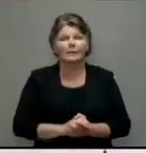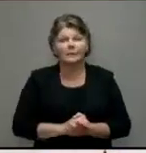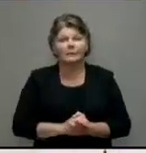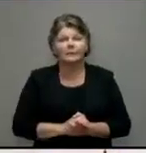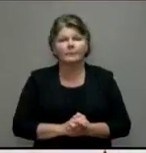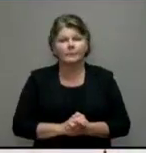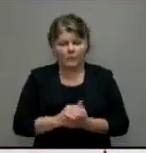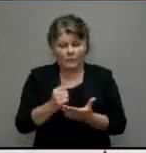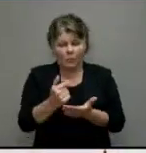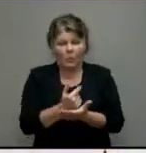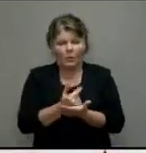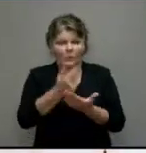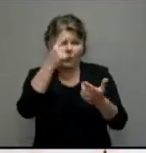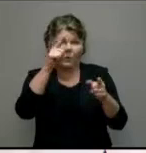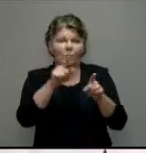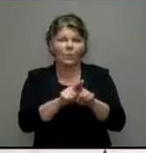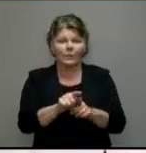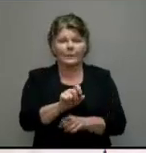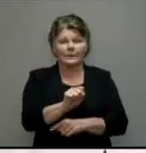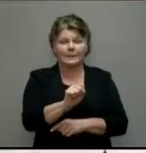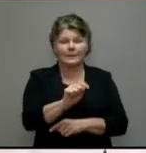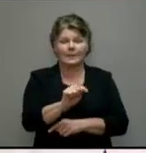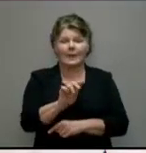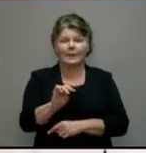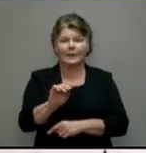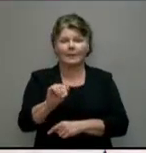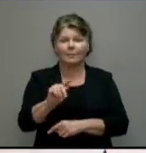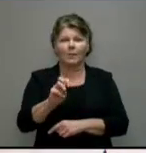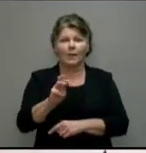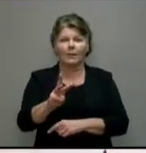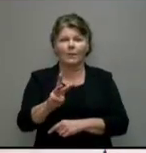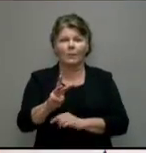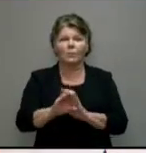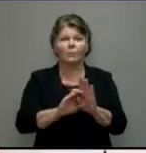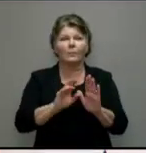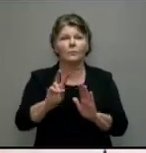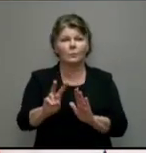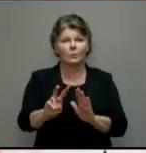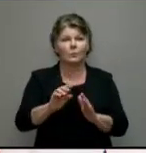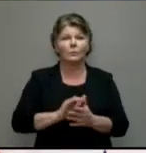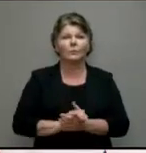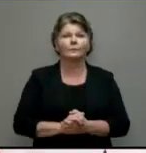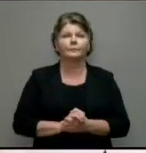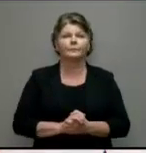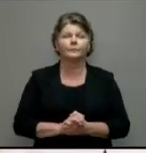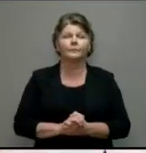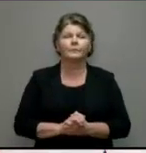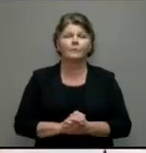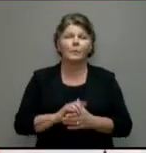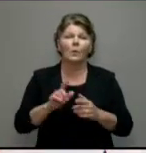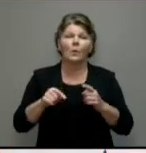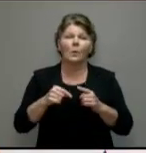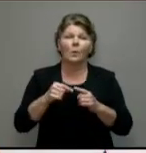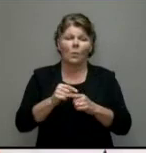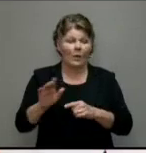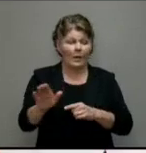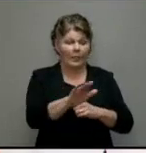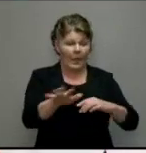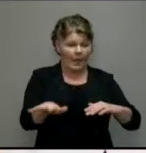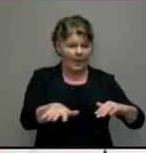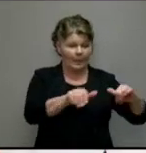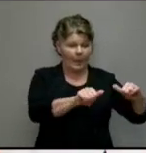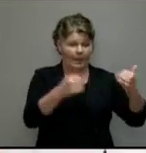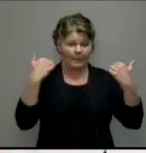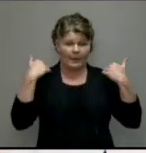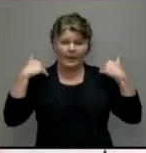The Holy Gospel of our Lord according to St. Matthew chapter 2. "Now when they had departed, behold, an angel of the